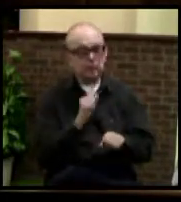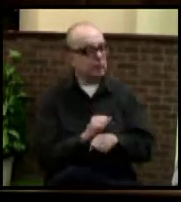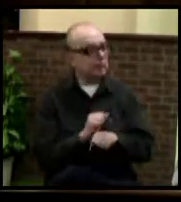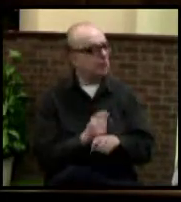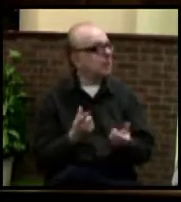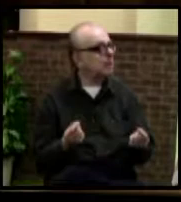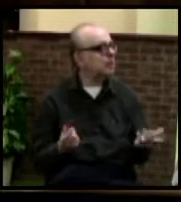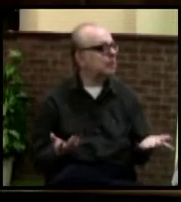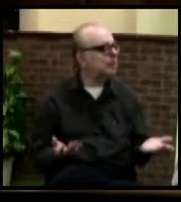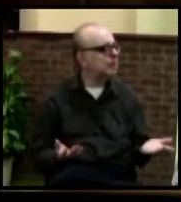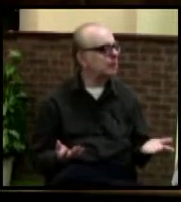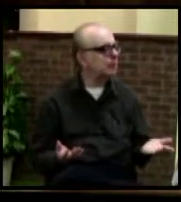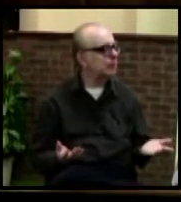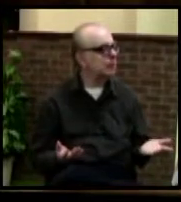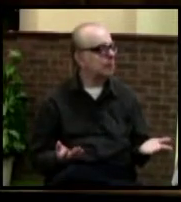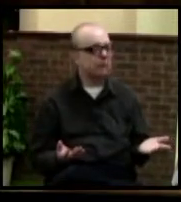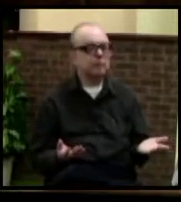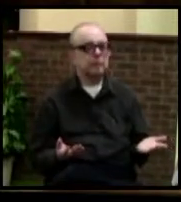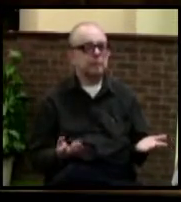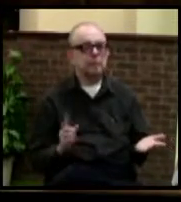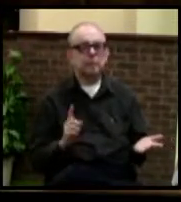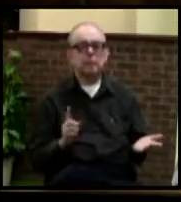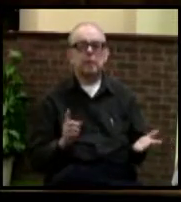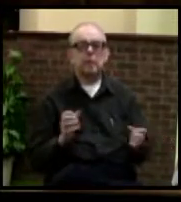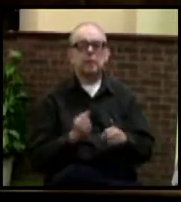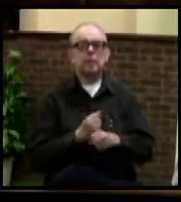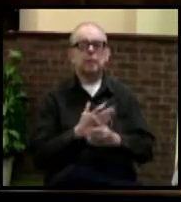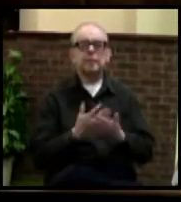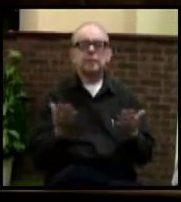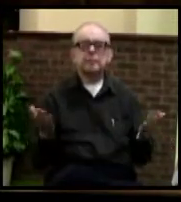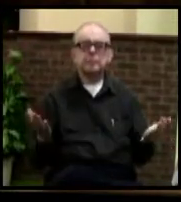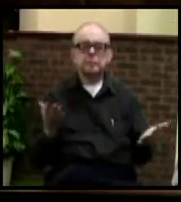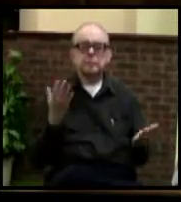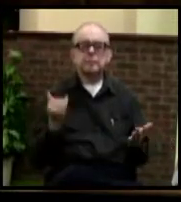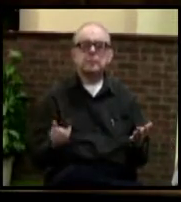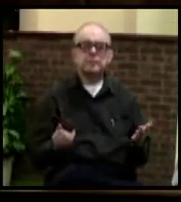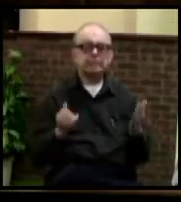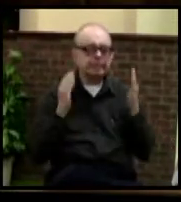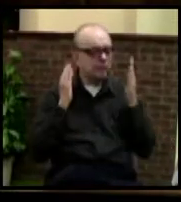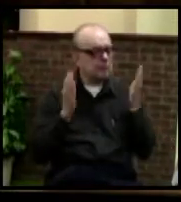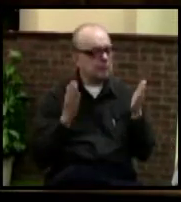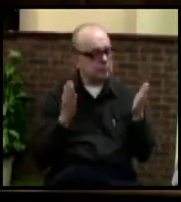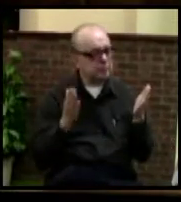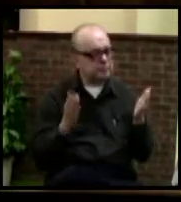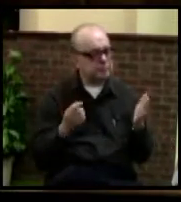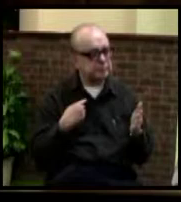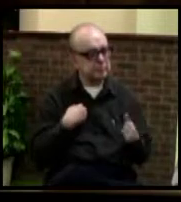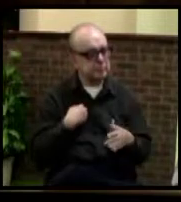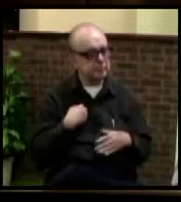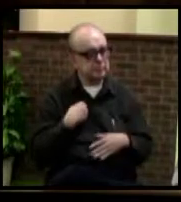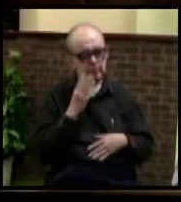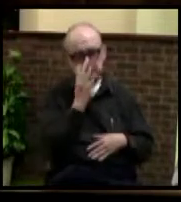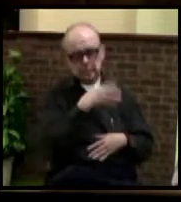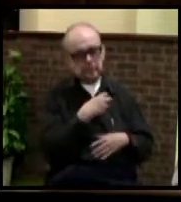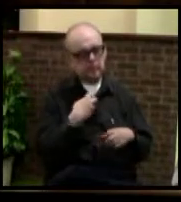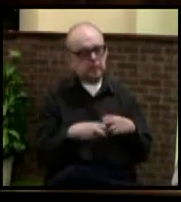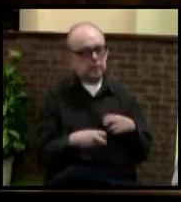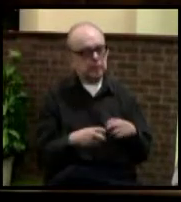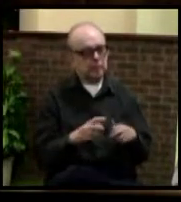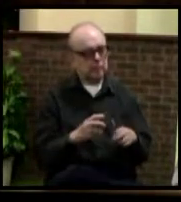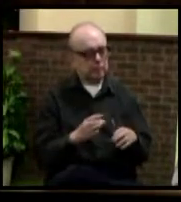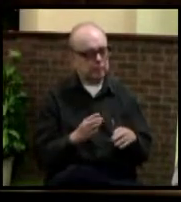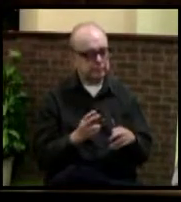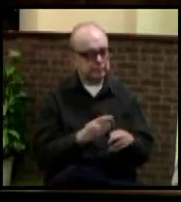another outlet. But what is that outlet? And where do I get these things? Because listen, you can only ignore a problem